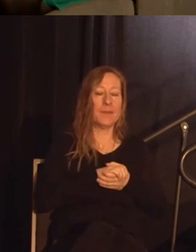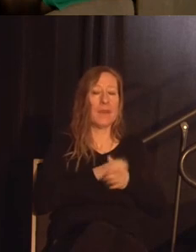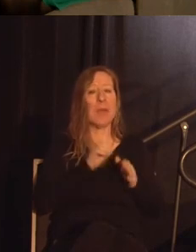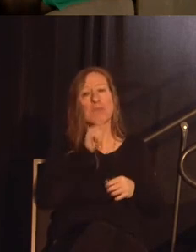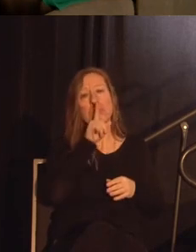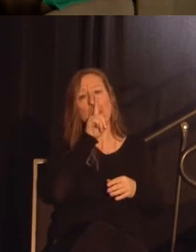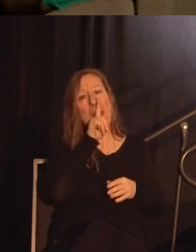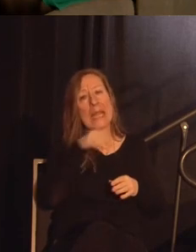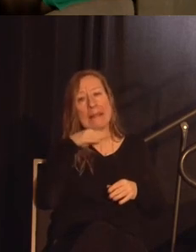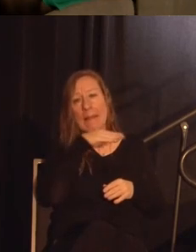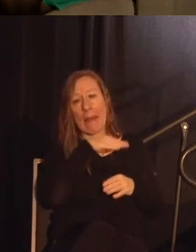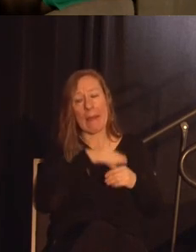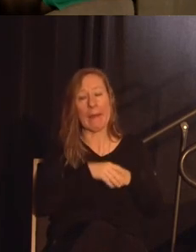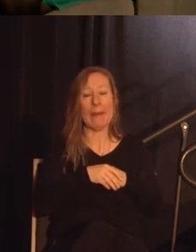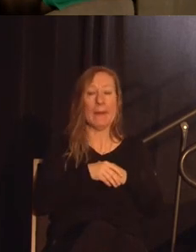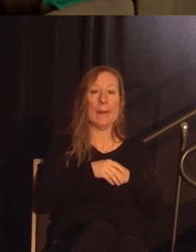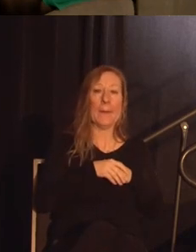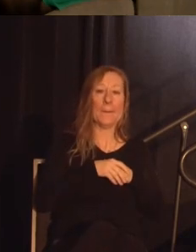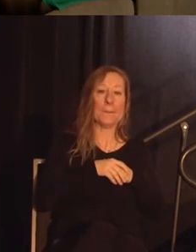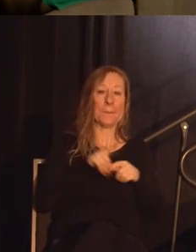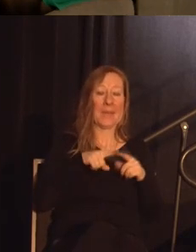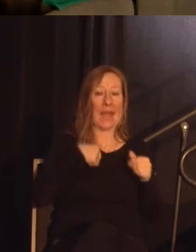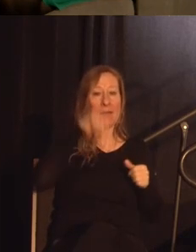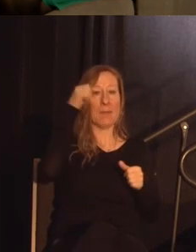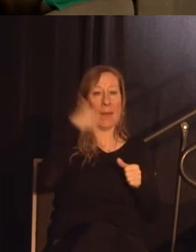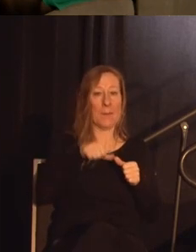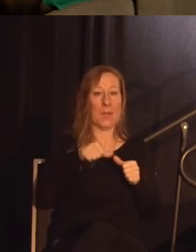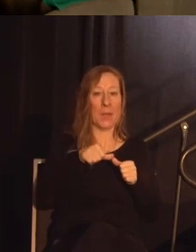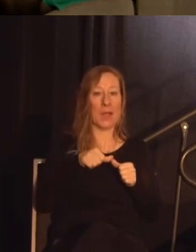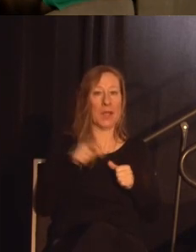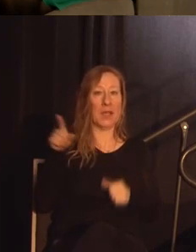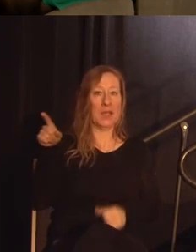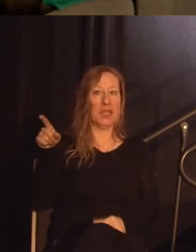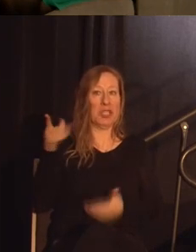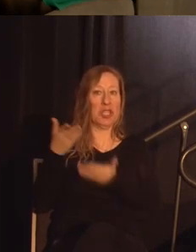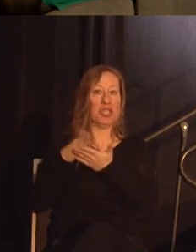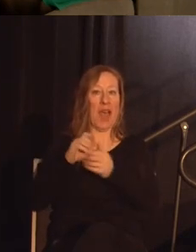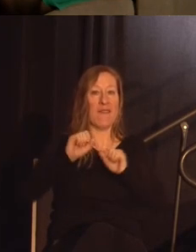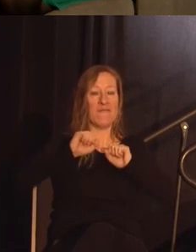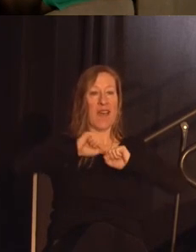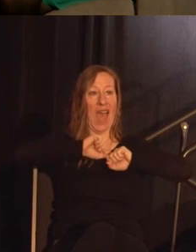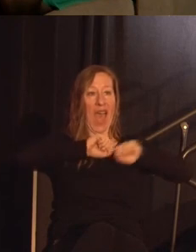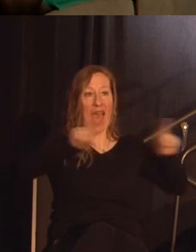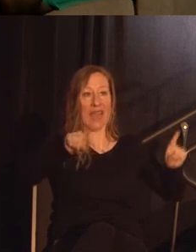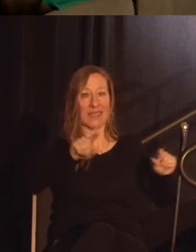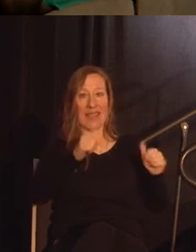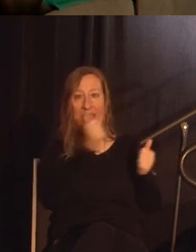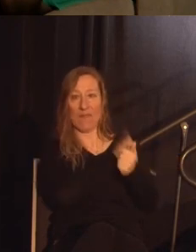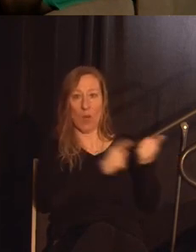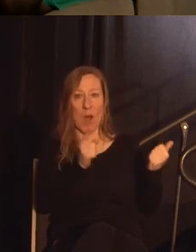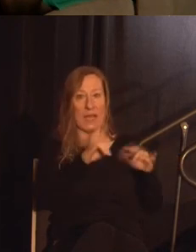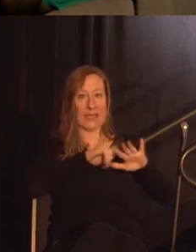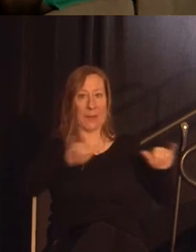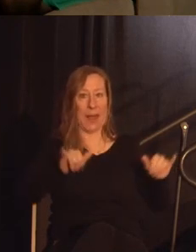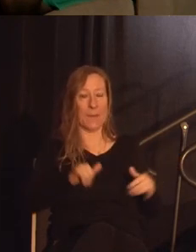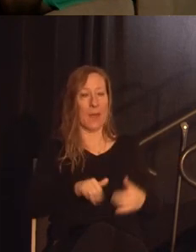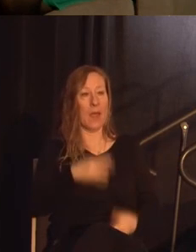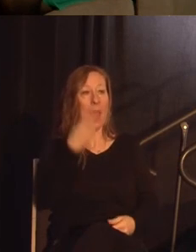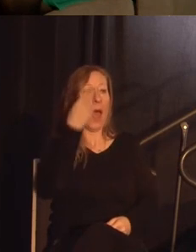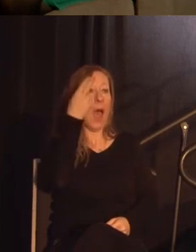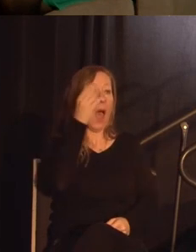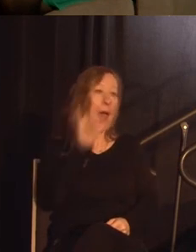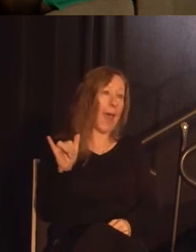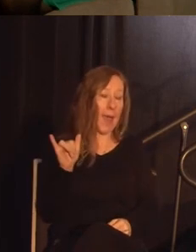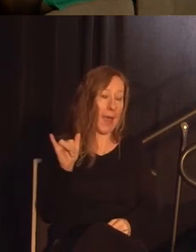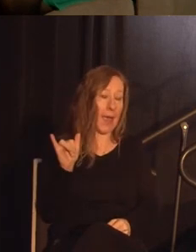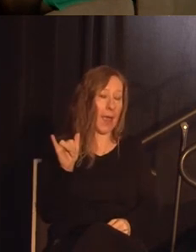I didn't lie, you know. It wasn't like, you know. But I remember she asked everyone out loud, like, you know, like, hey, someone